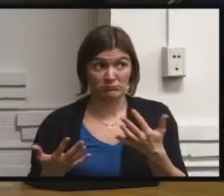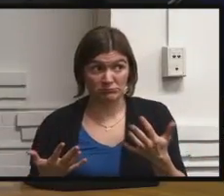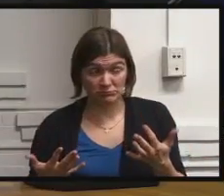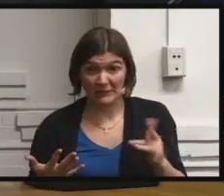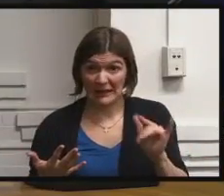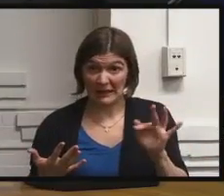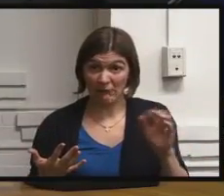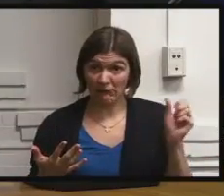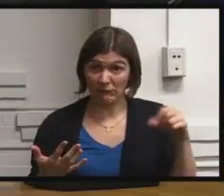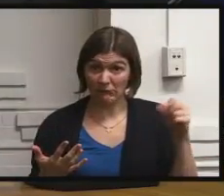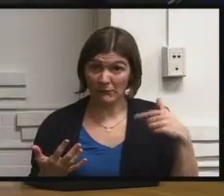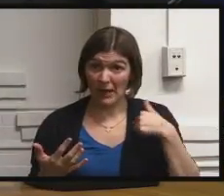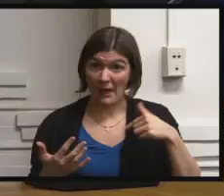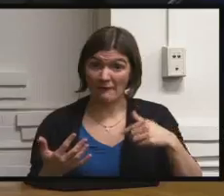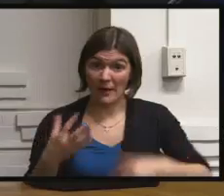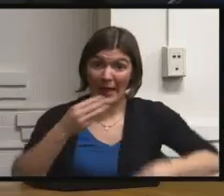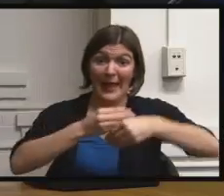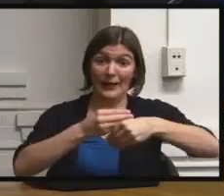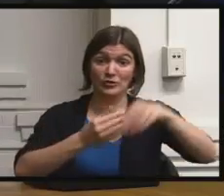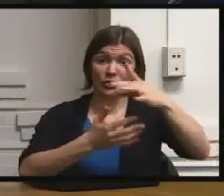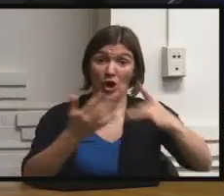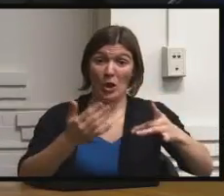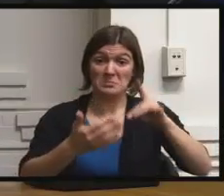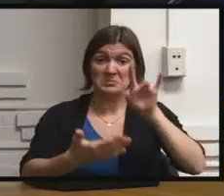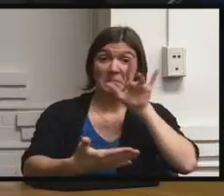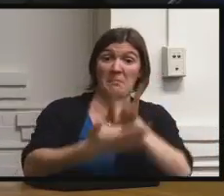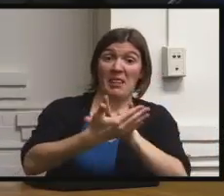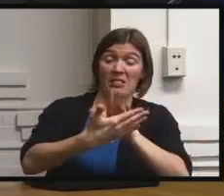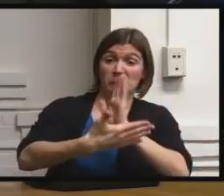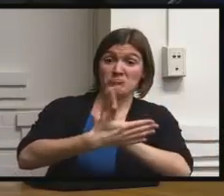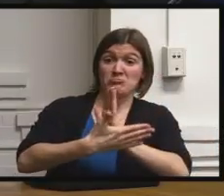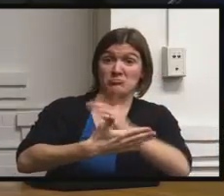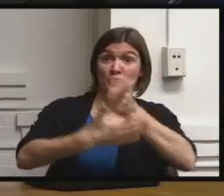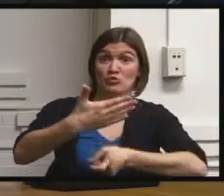if there is some